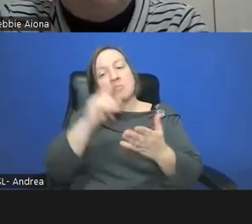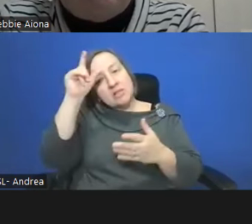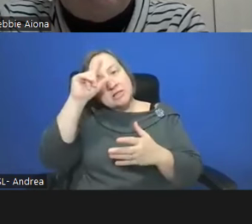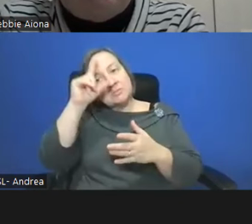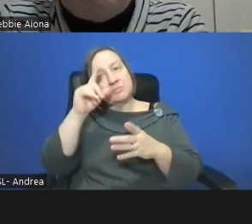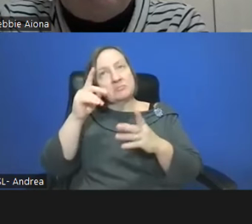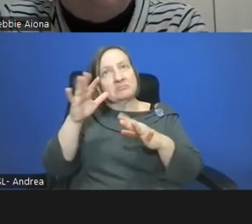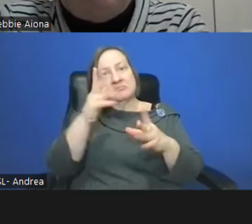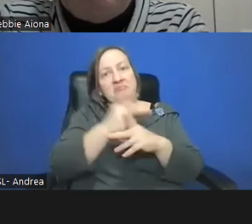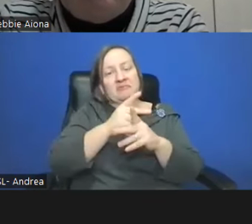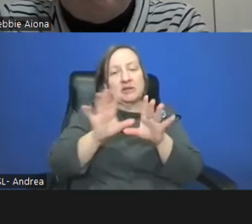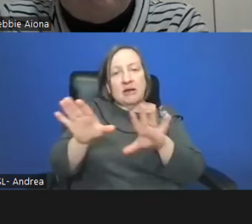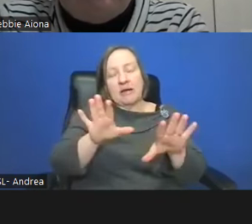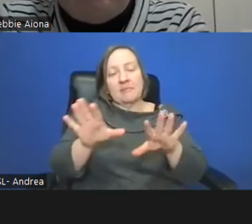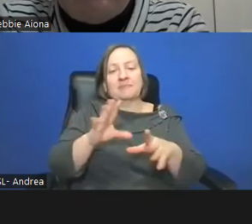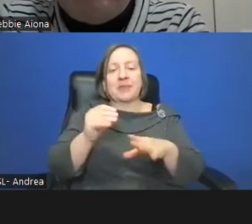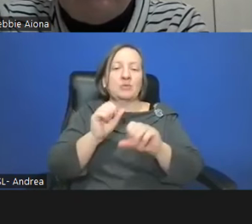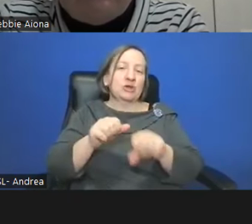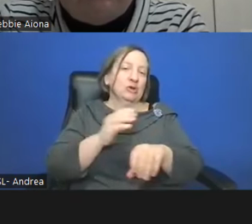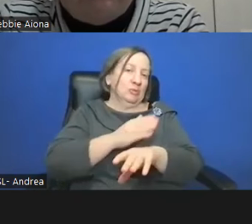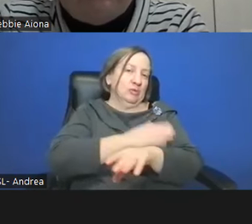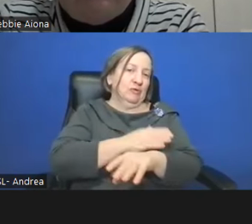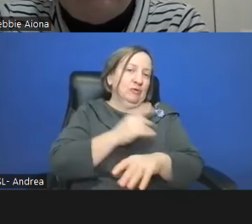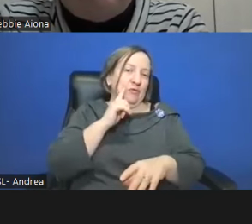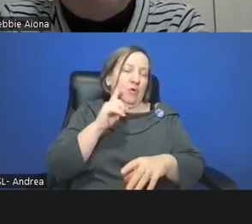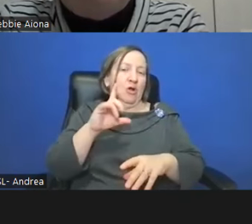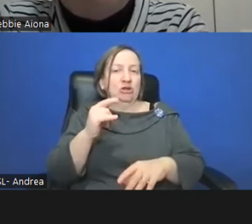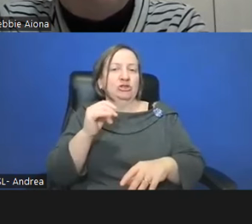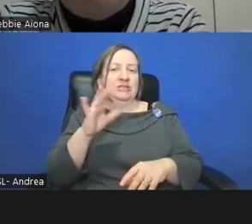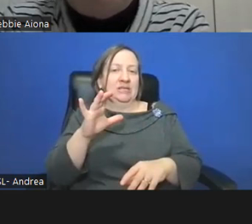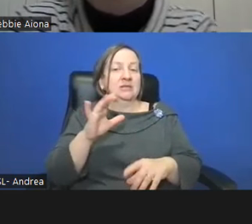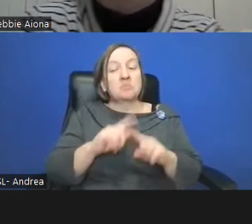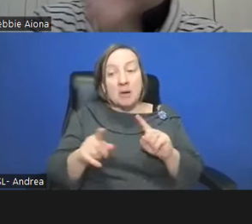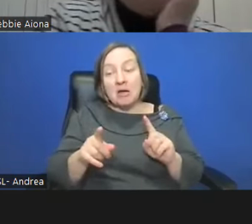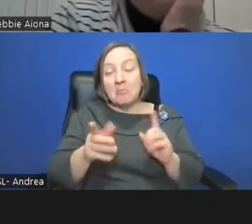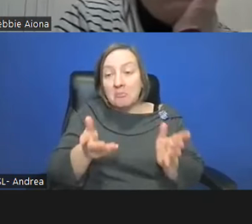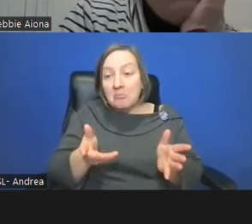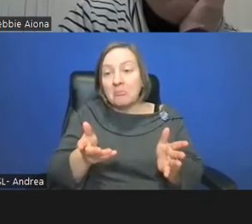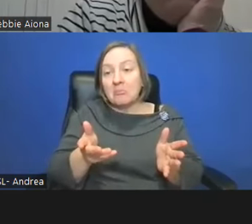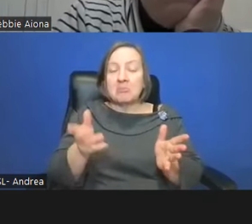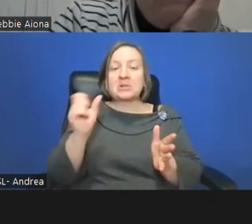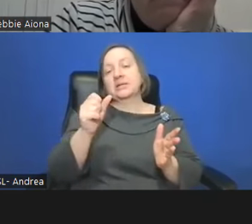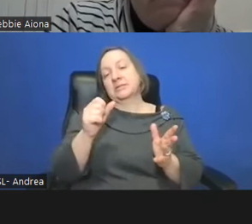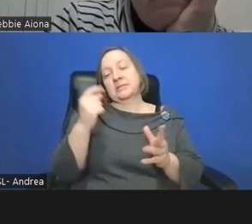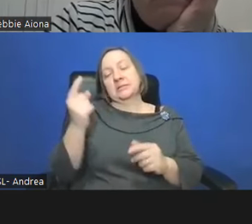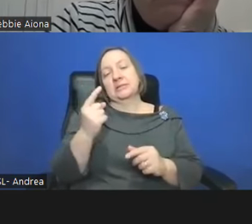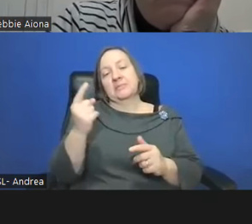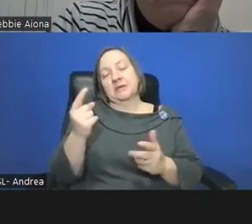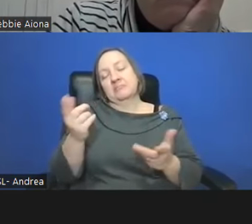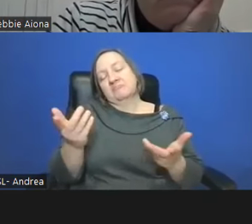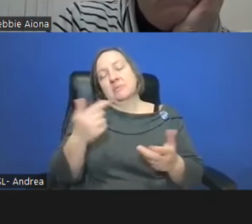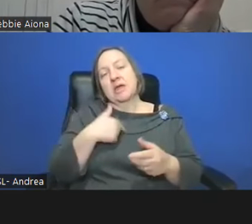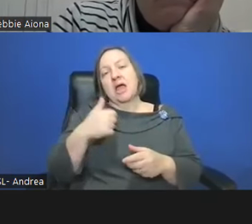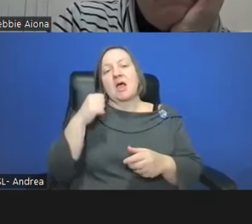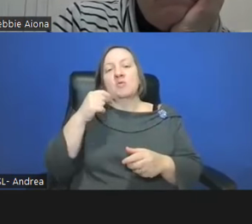but and to improve upon logistically only, but I think yeah, it's definitely something. I wouldn't